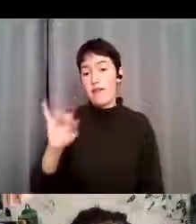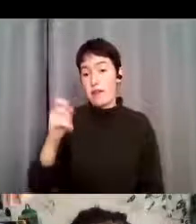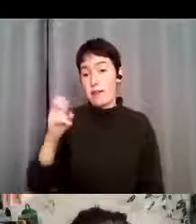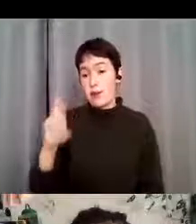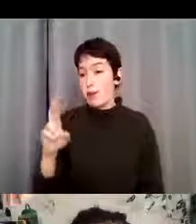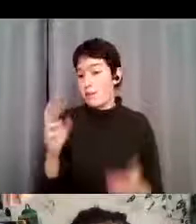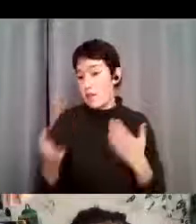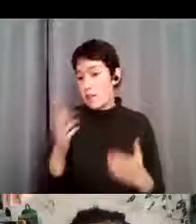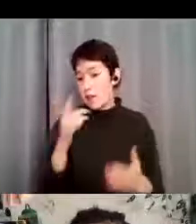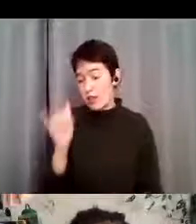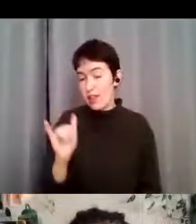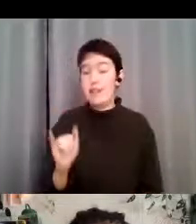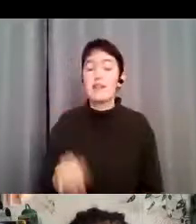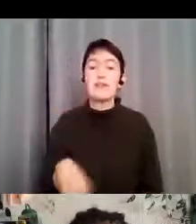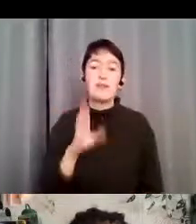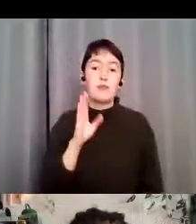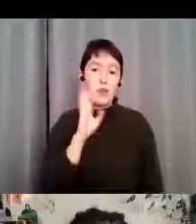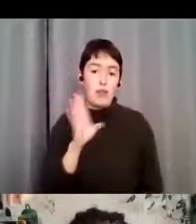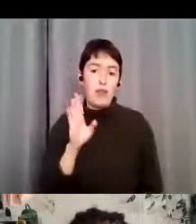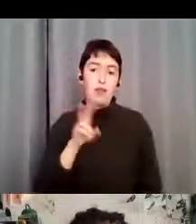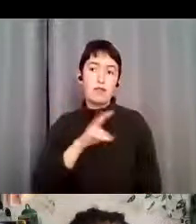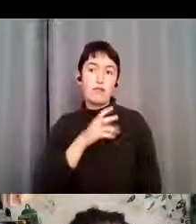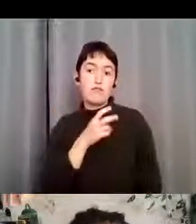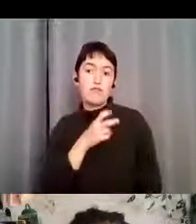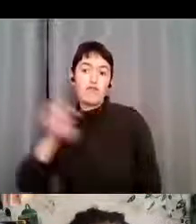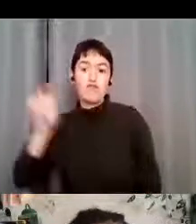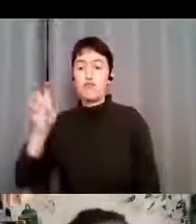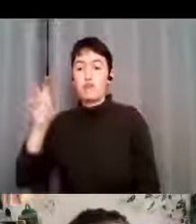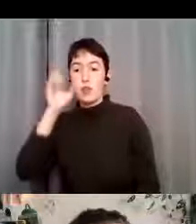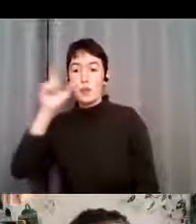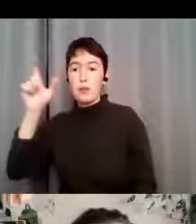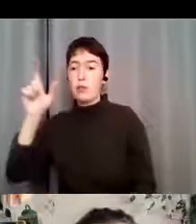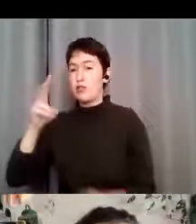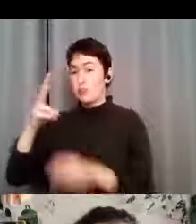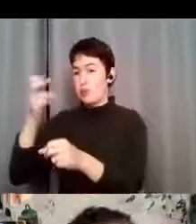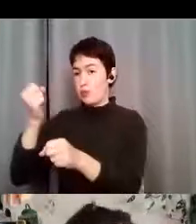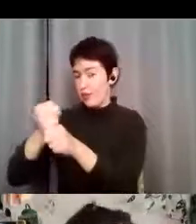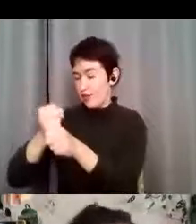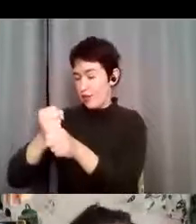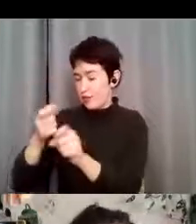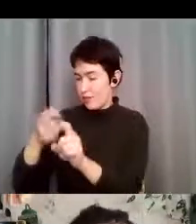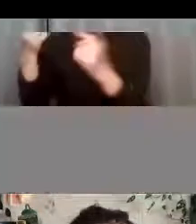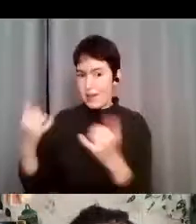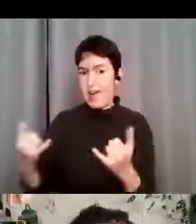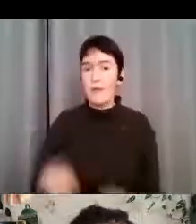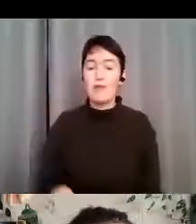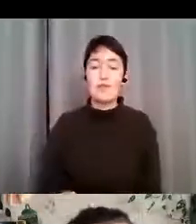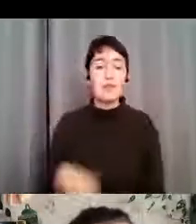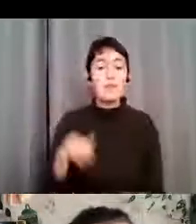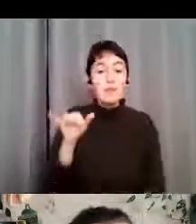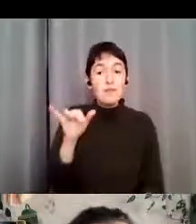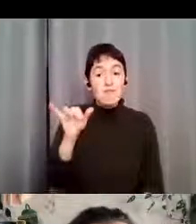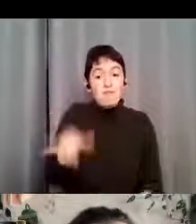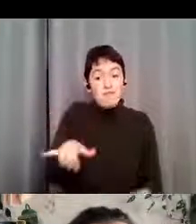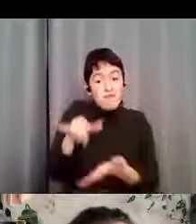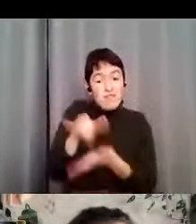2 years from now. And so that's me, that's what I do. This is my last slide. I thought I'd leave you with a photo